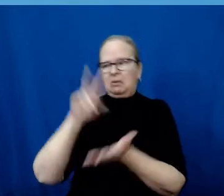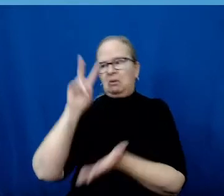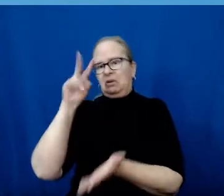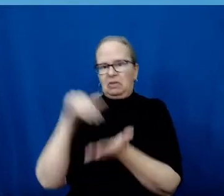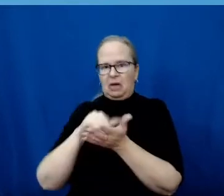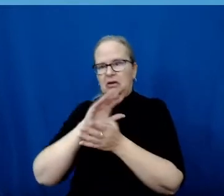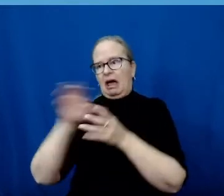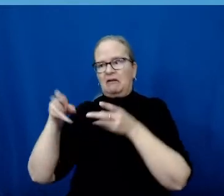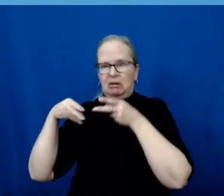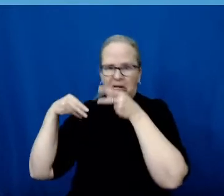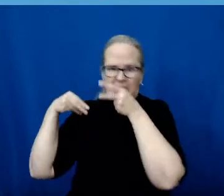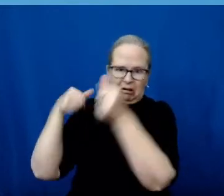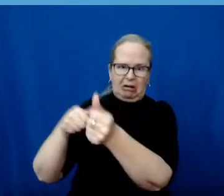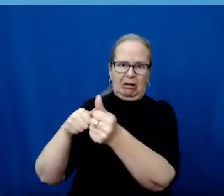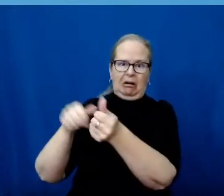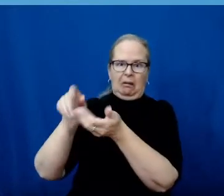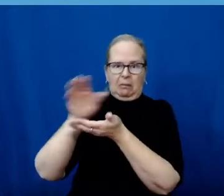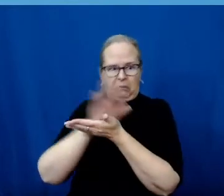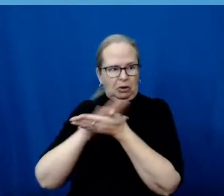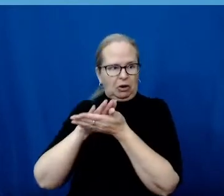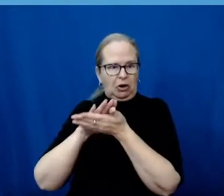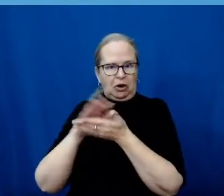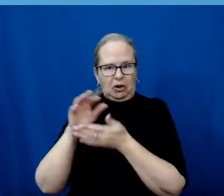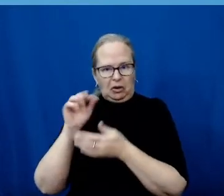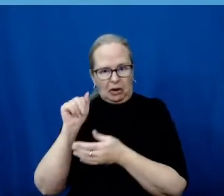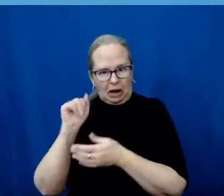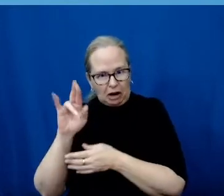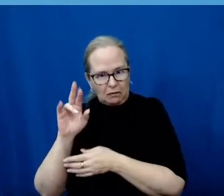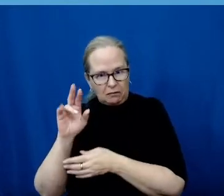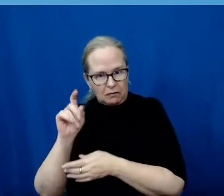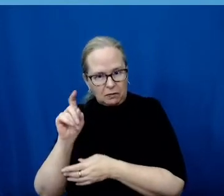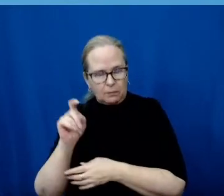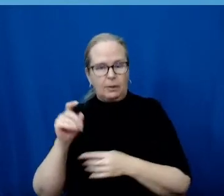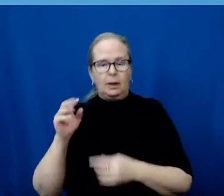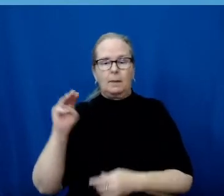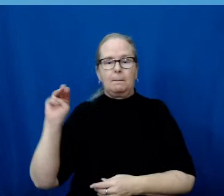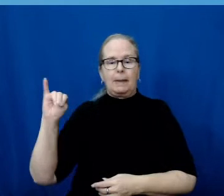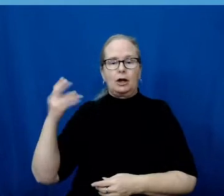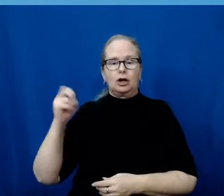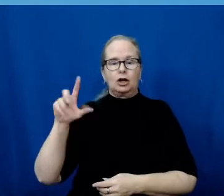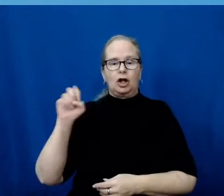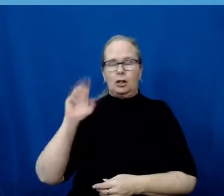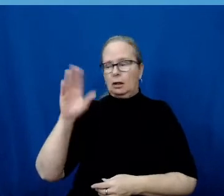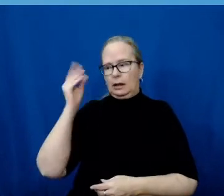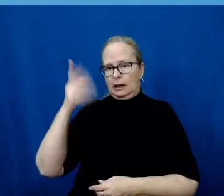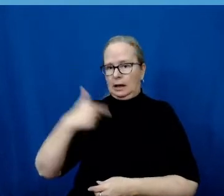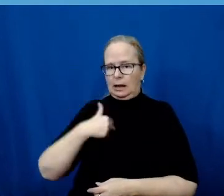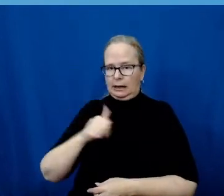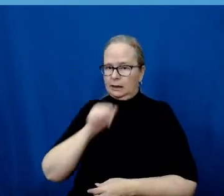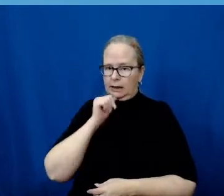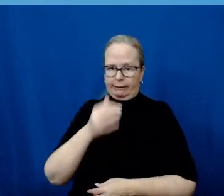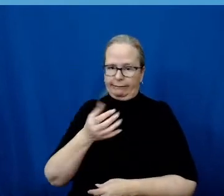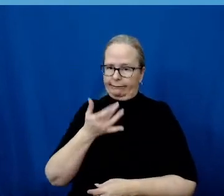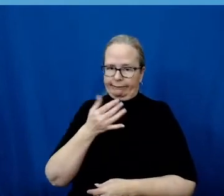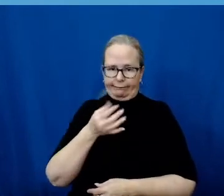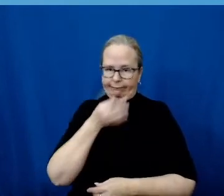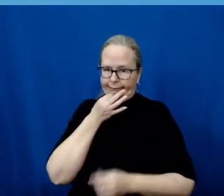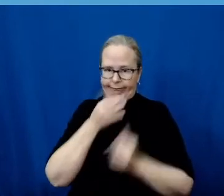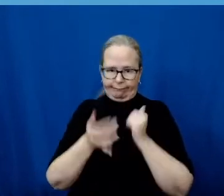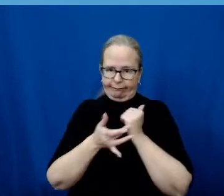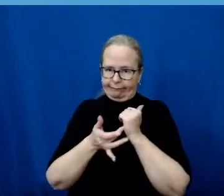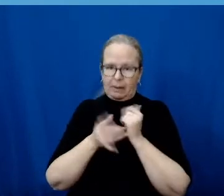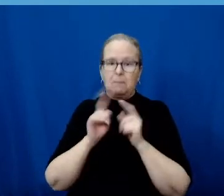not consider themselves technically inclined in any way, shape, or form, who did build a Corsi Rosenthal, there's arrows on those